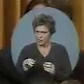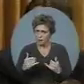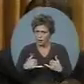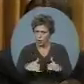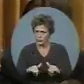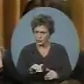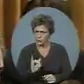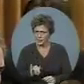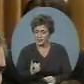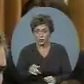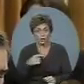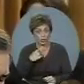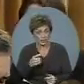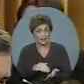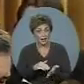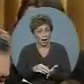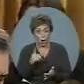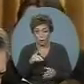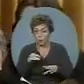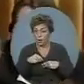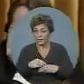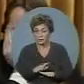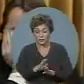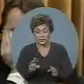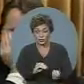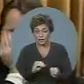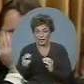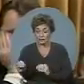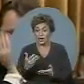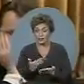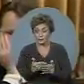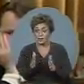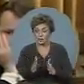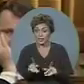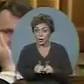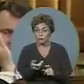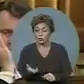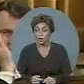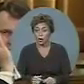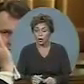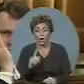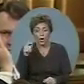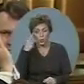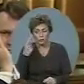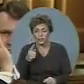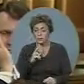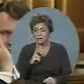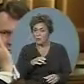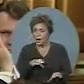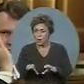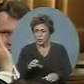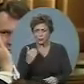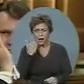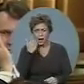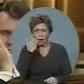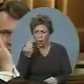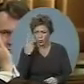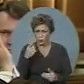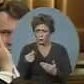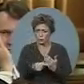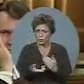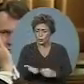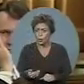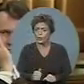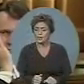government's handling of the whole affair has been disgraceful. The Prime Minister and the Minister of Defence don't seem to understand that the